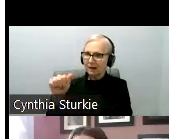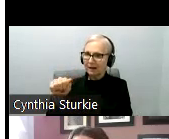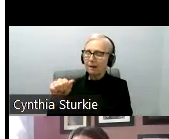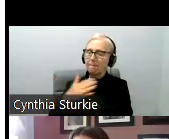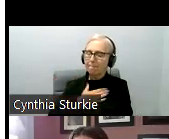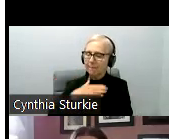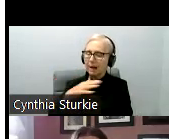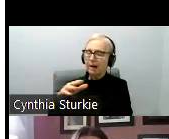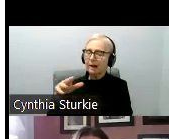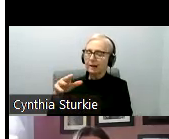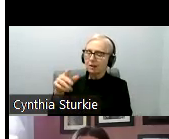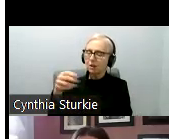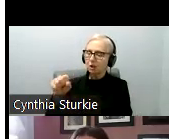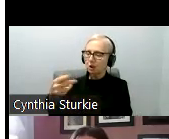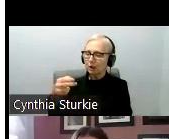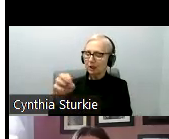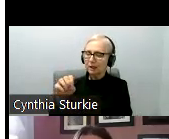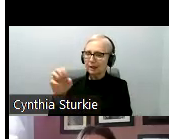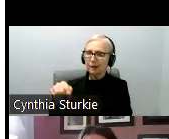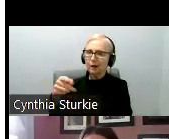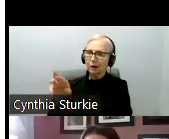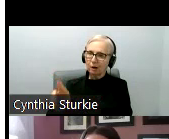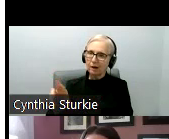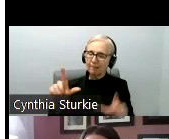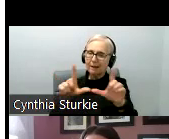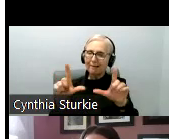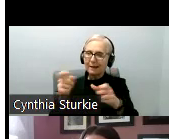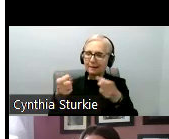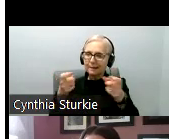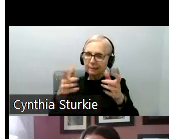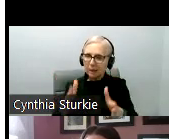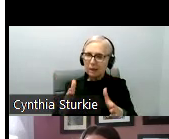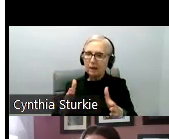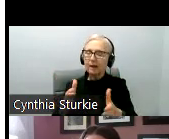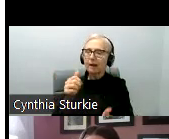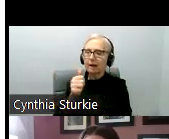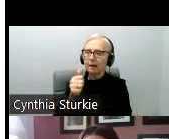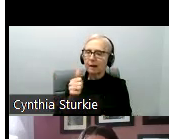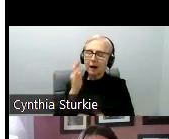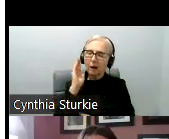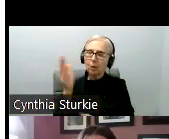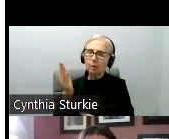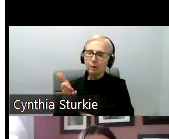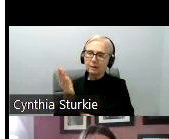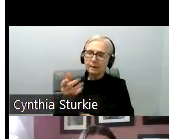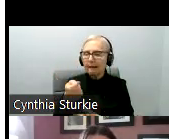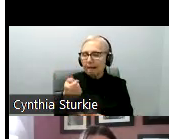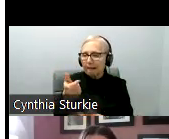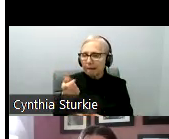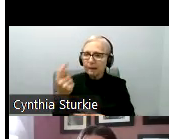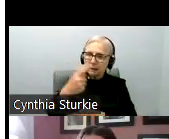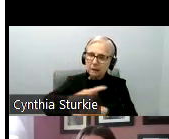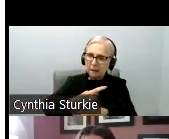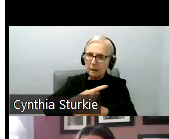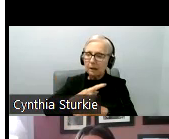her. I am one of the safety net licensing managers that is helping with the rule redraft, and I will be presenting a little bit today